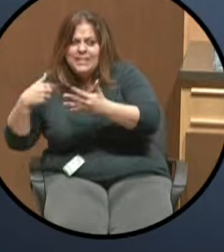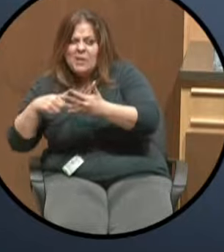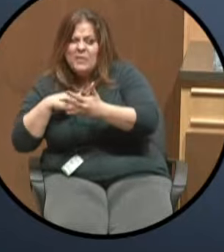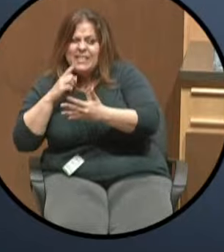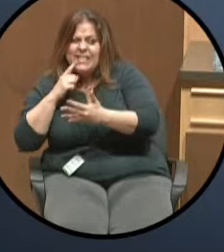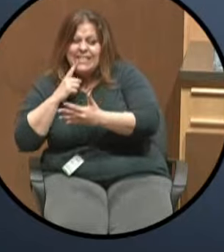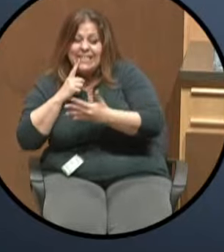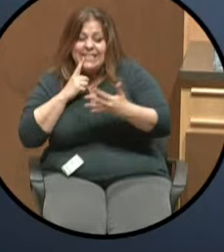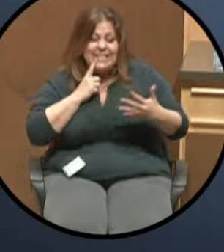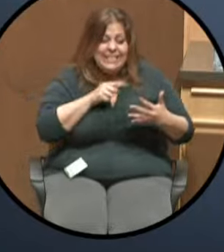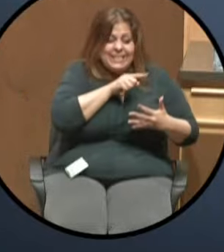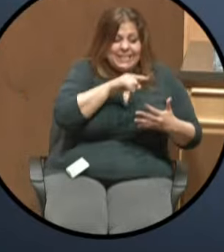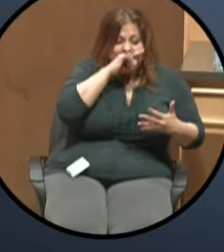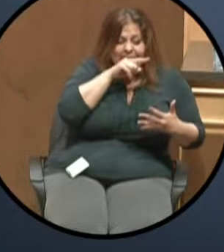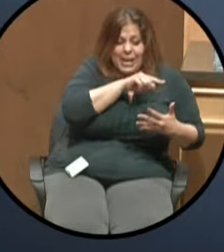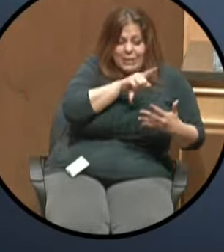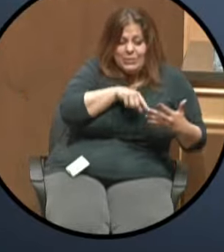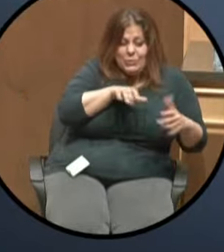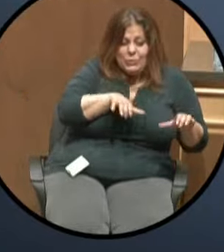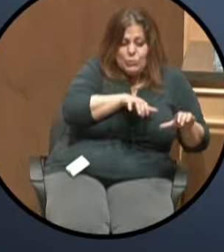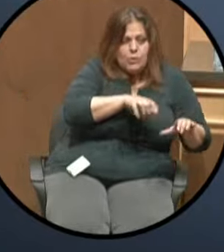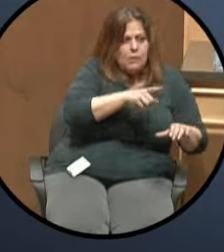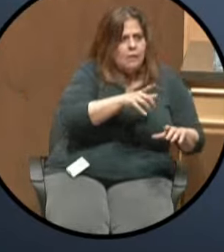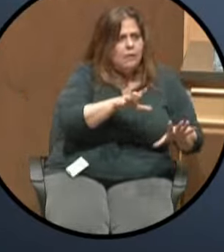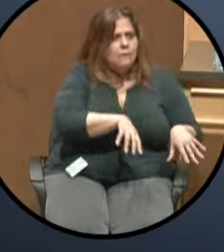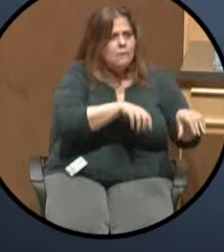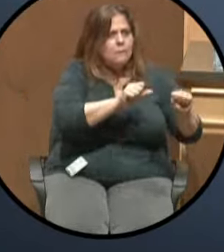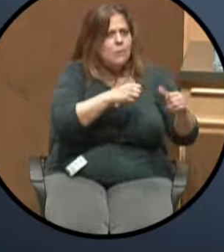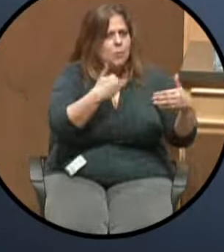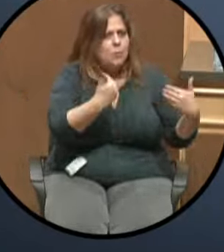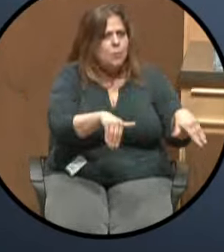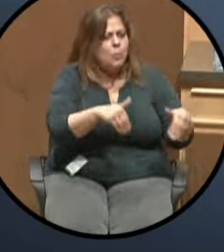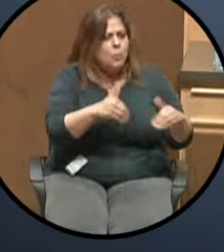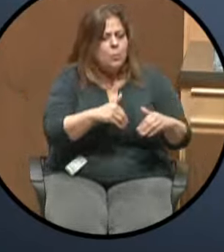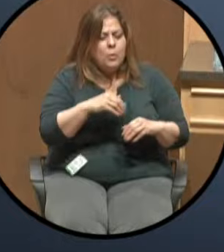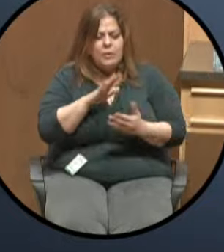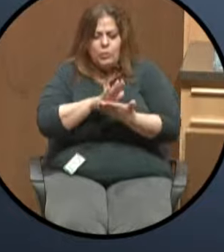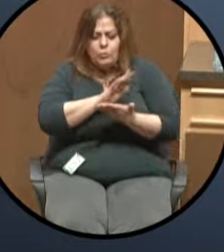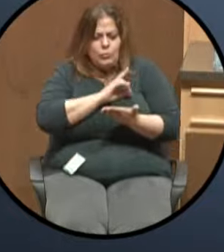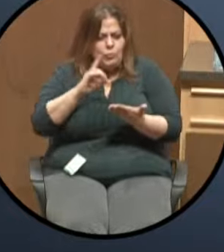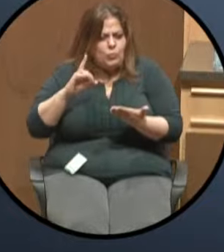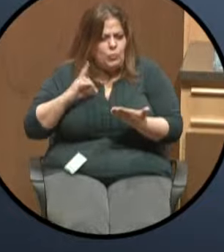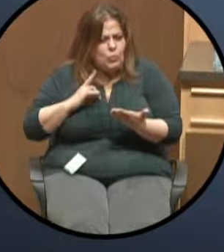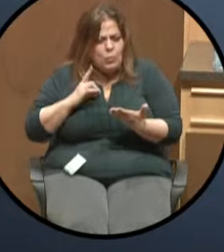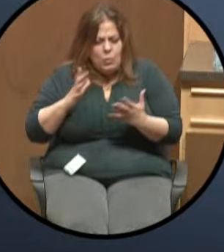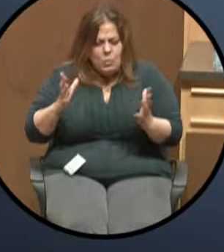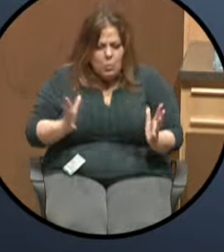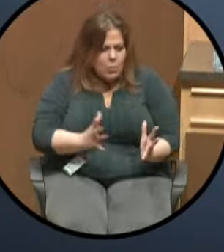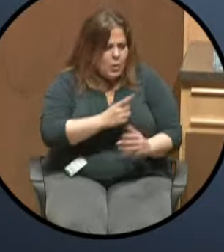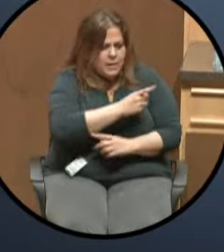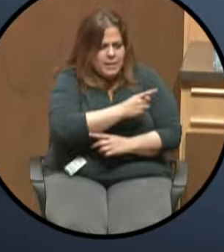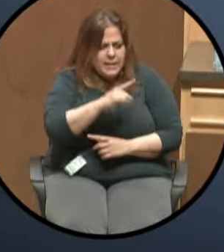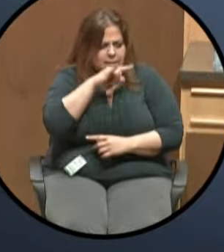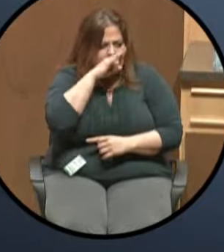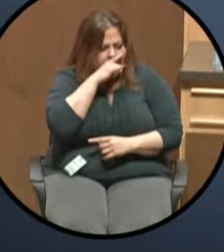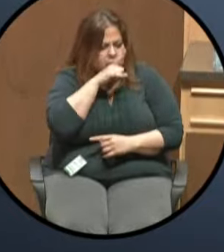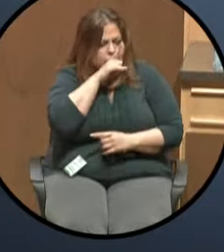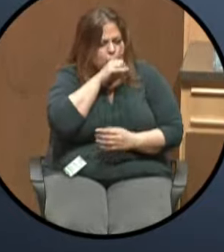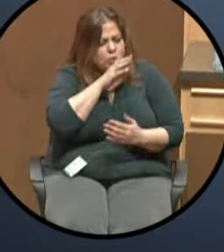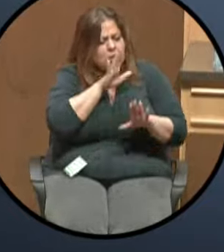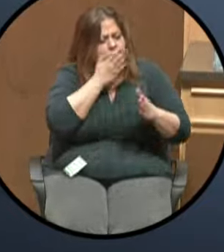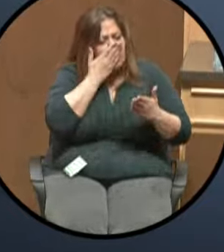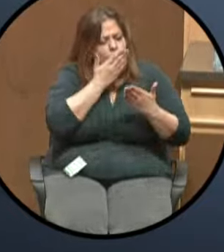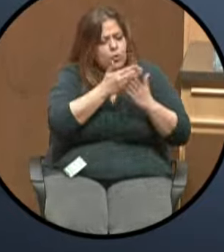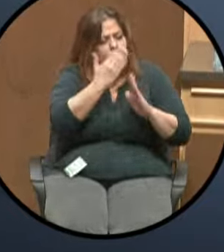The job the board has done, the job the schools have done in encouraging the kids to be such great citizens in our community has